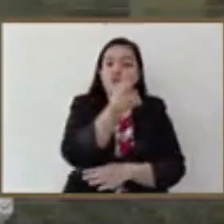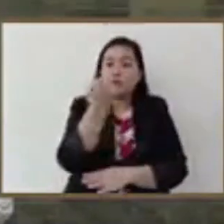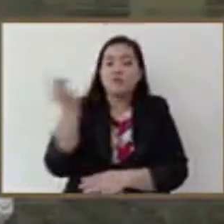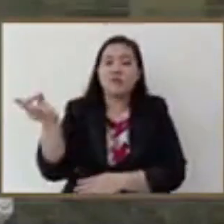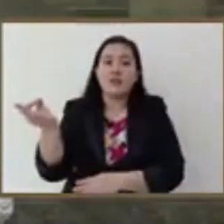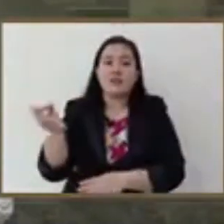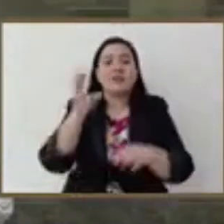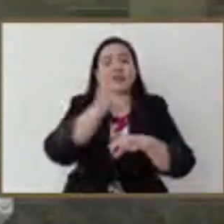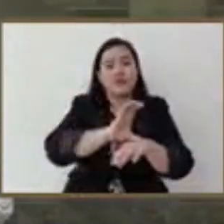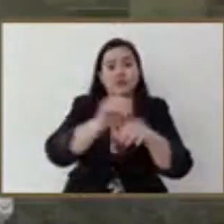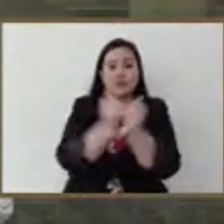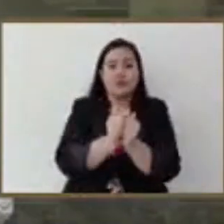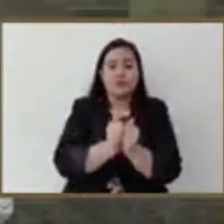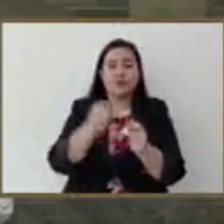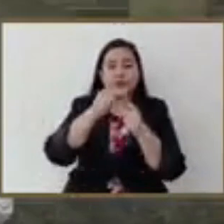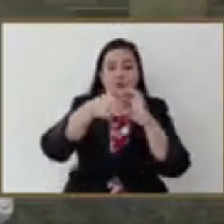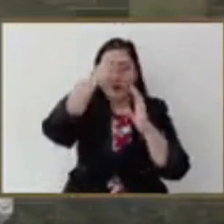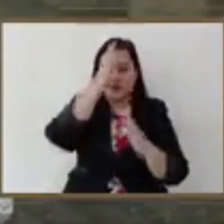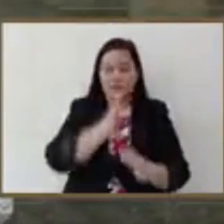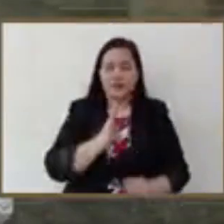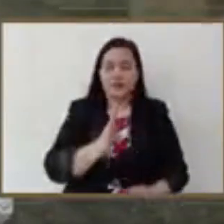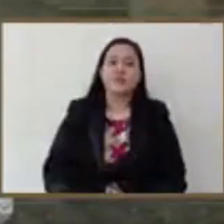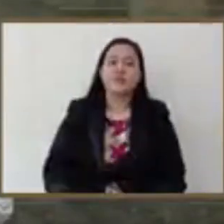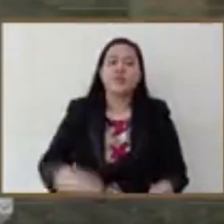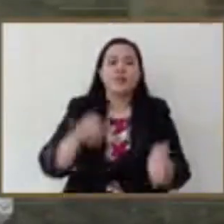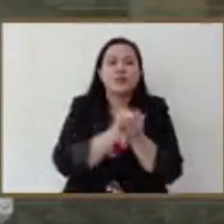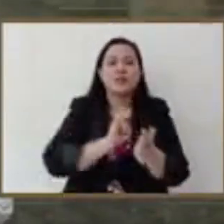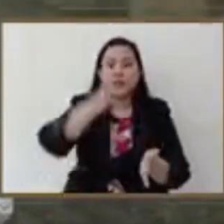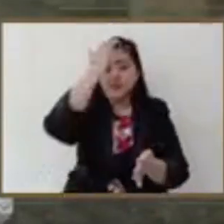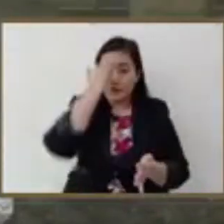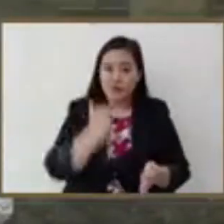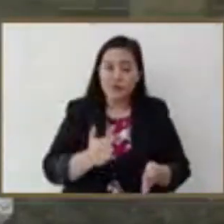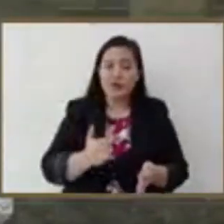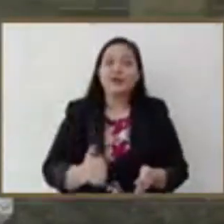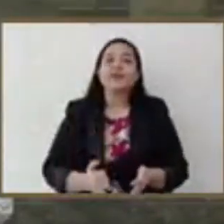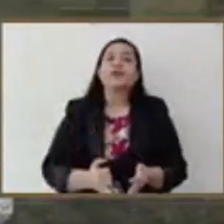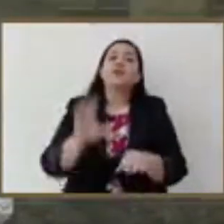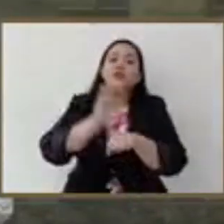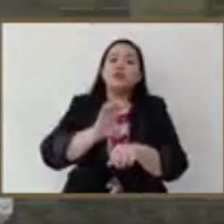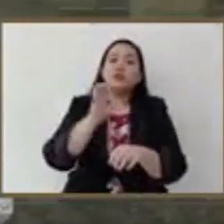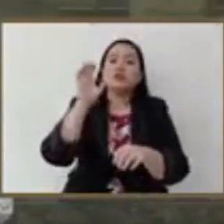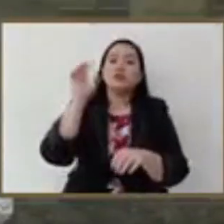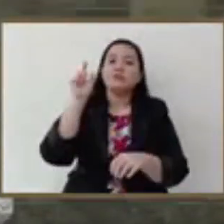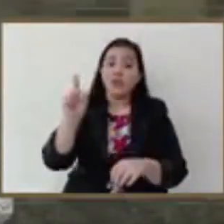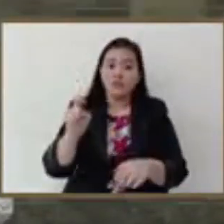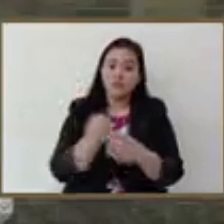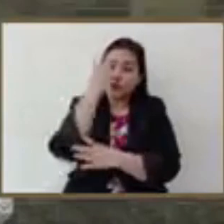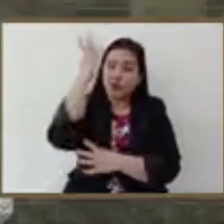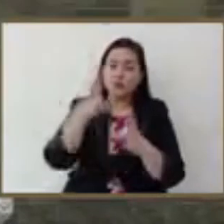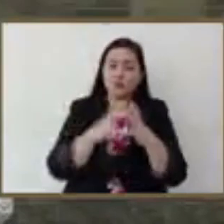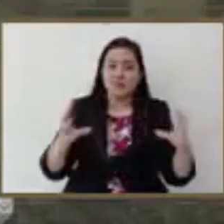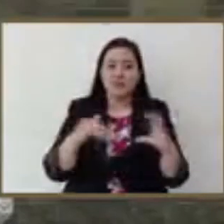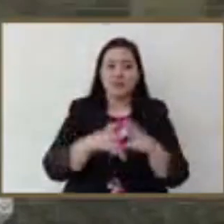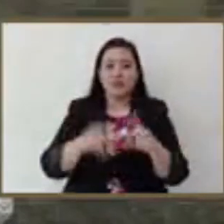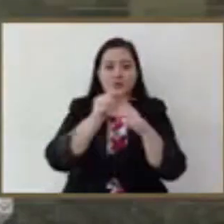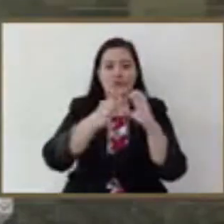God. You see, kaya nga po dapat ang church ay sasagana ng salita ng Diyos. You see, kaya nga po hindi